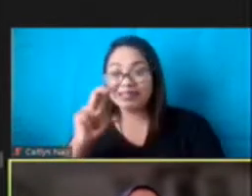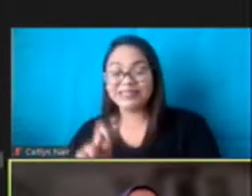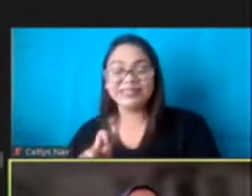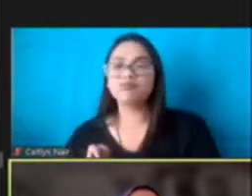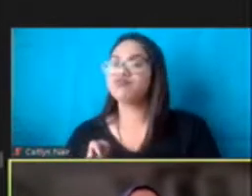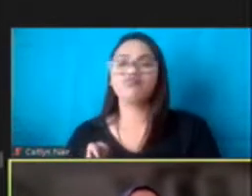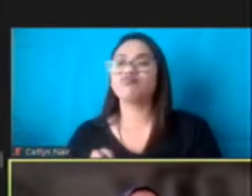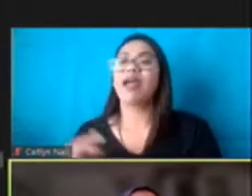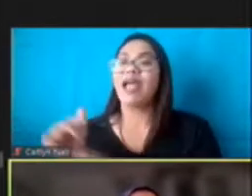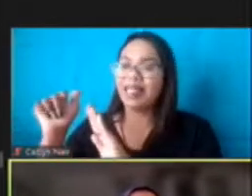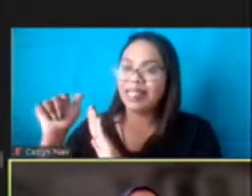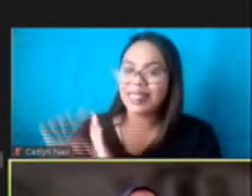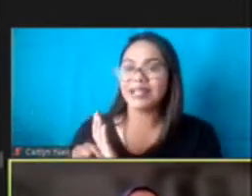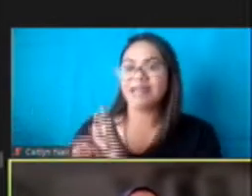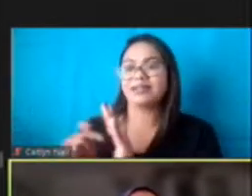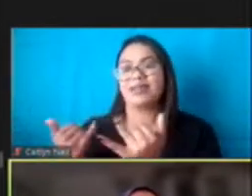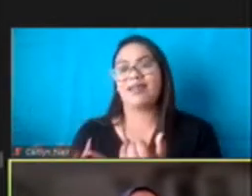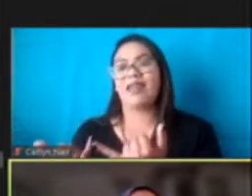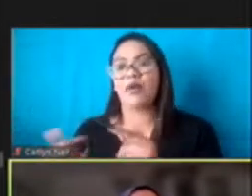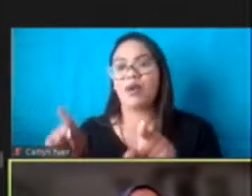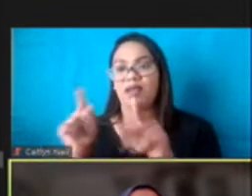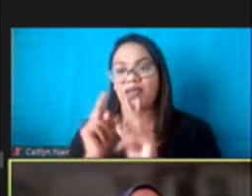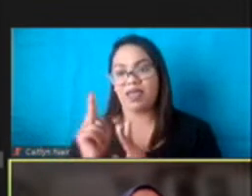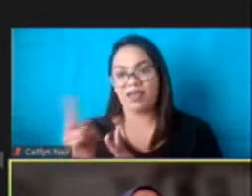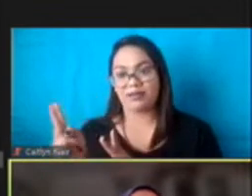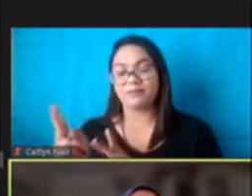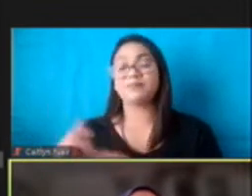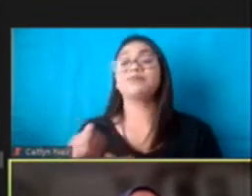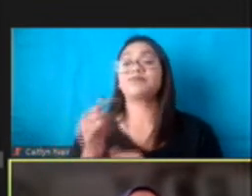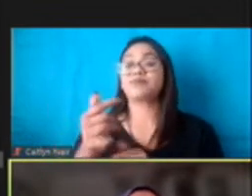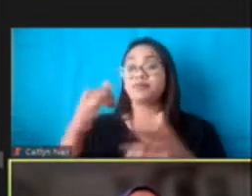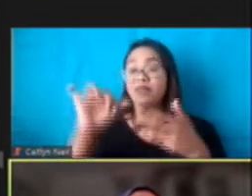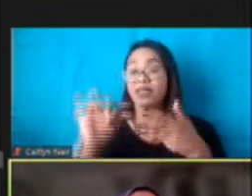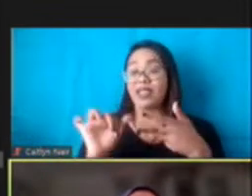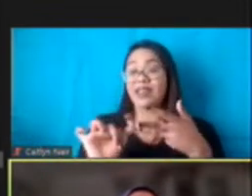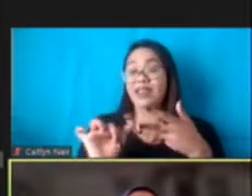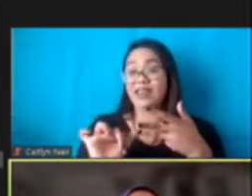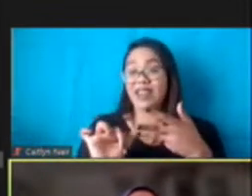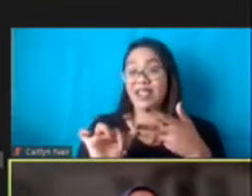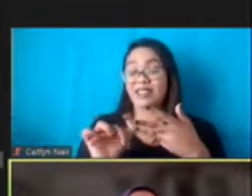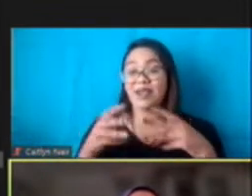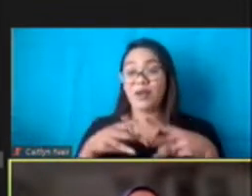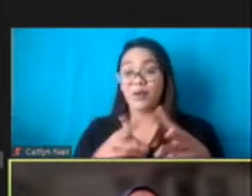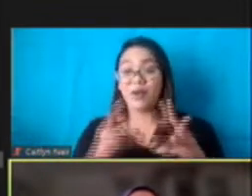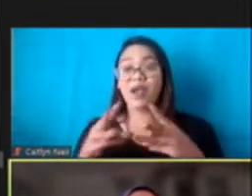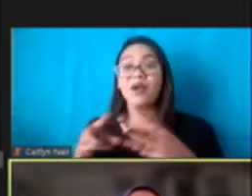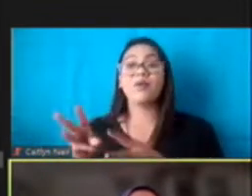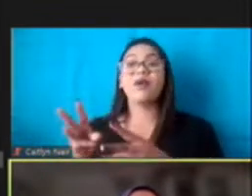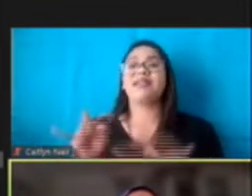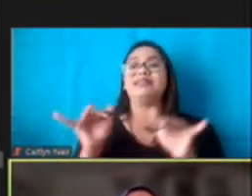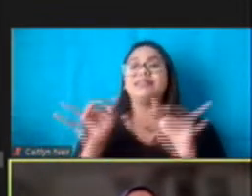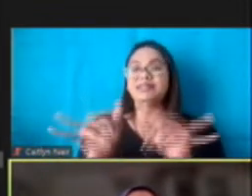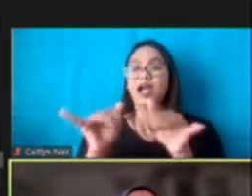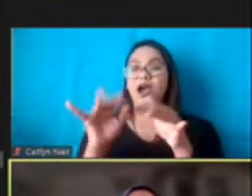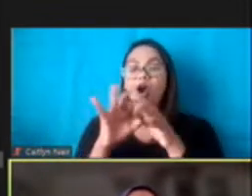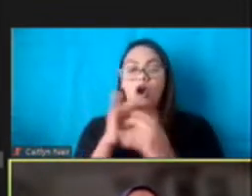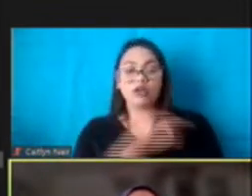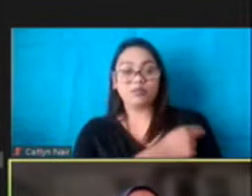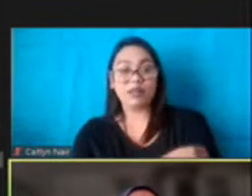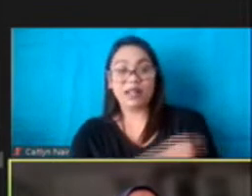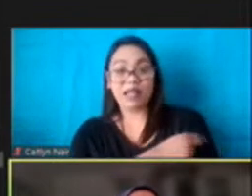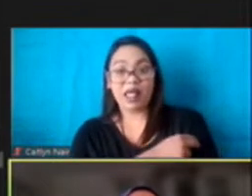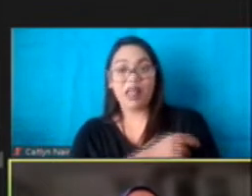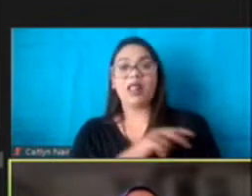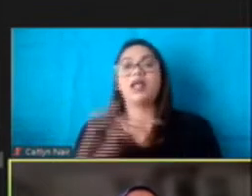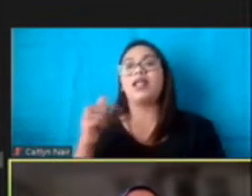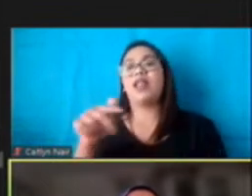better pronouncements on severity. And another marker of severity is there is a shorter length of hospital stay in the fourth wave compared to previous